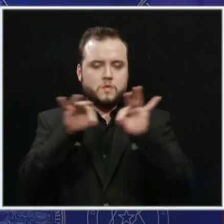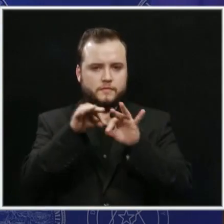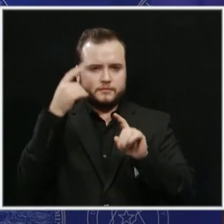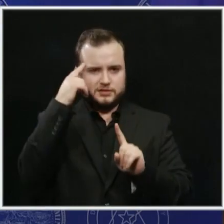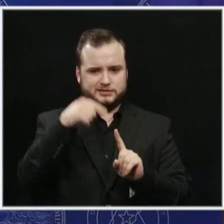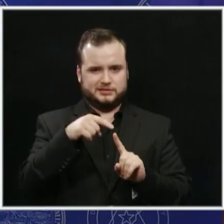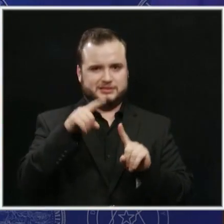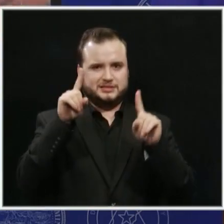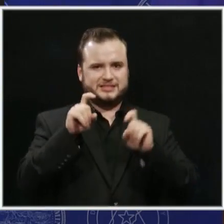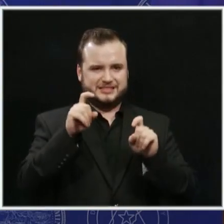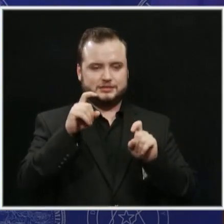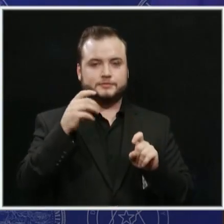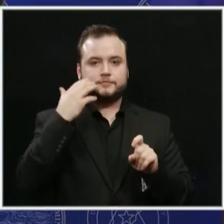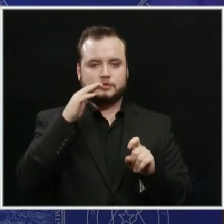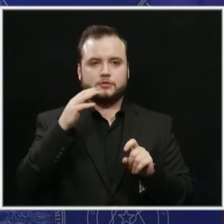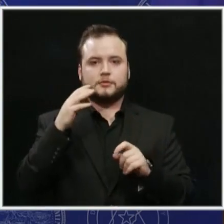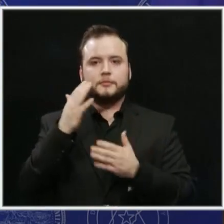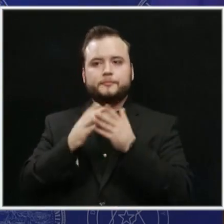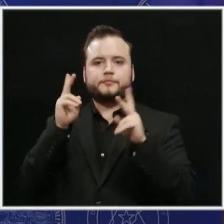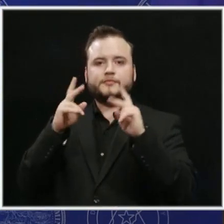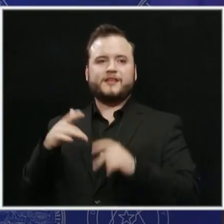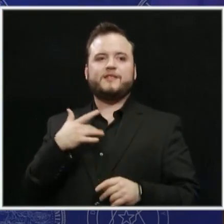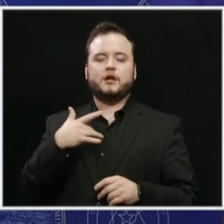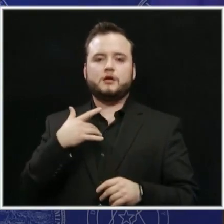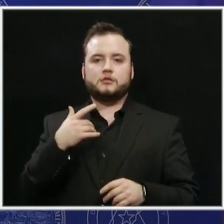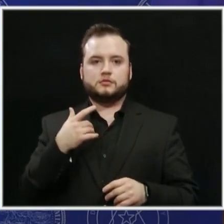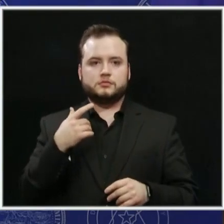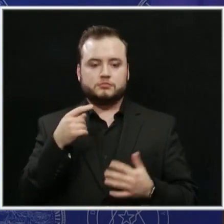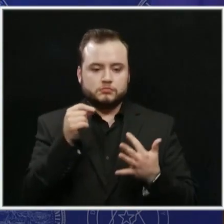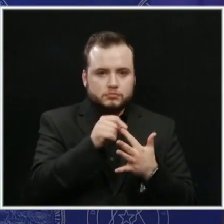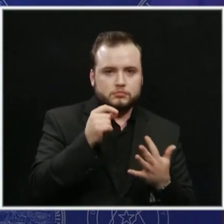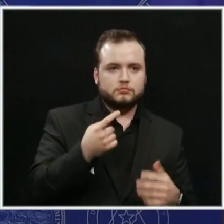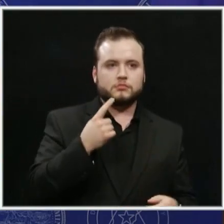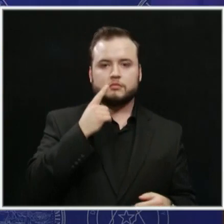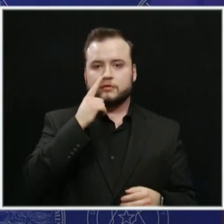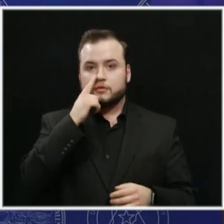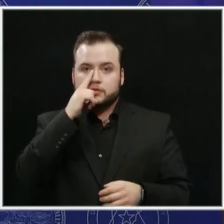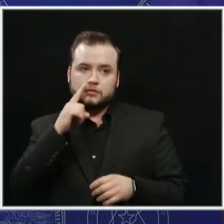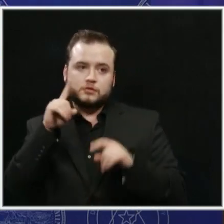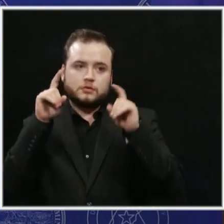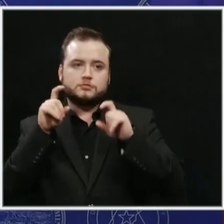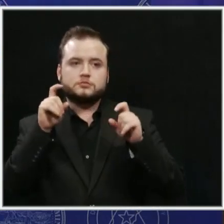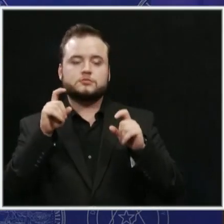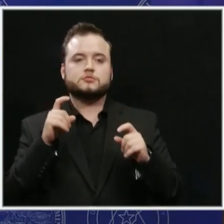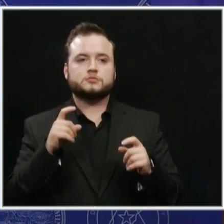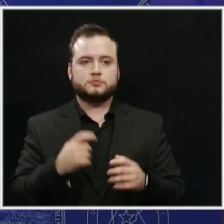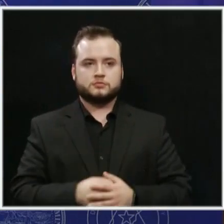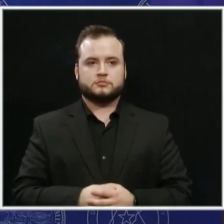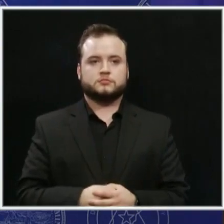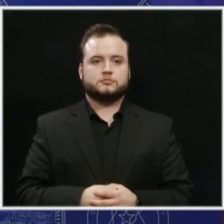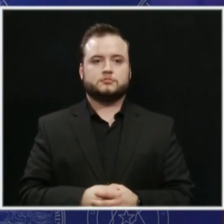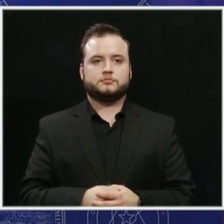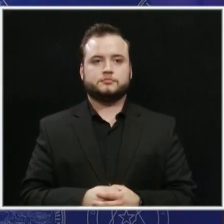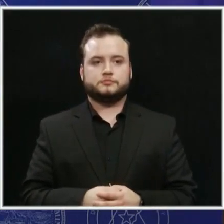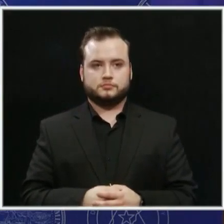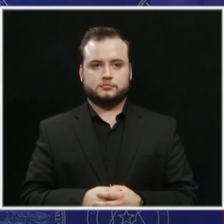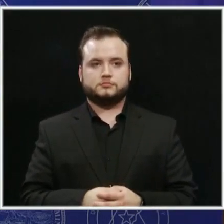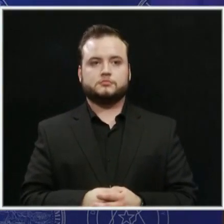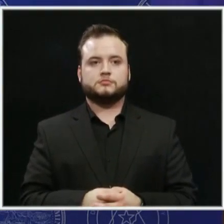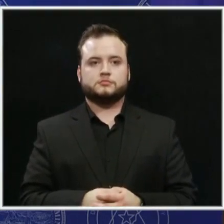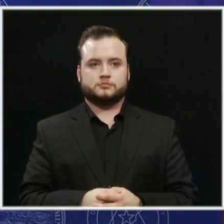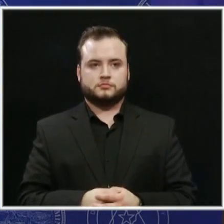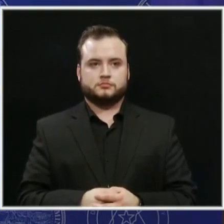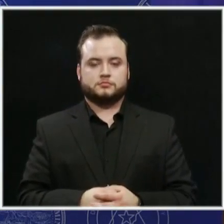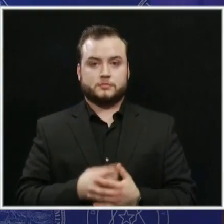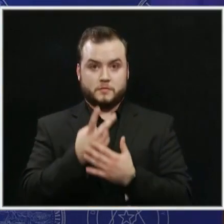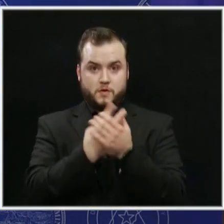get tested, makes a difference, both on the molecular front end, are you sick now, and the serology, have you been